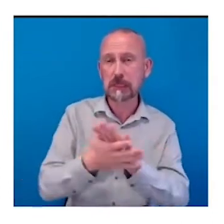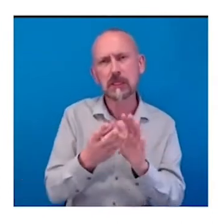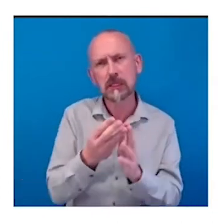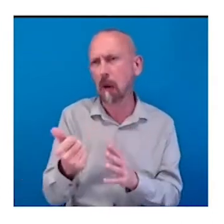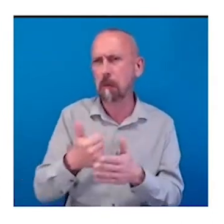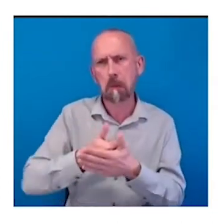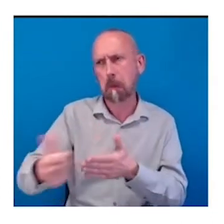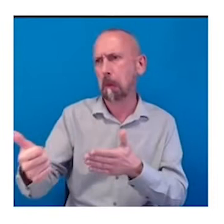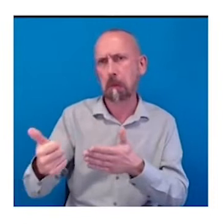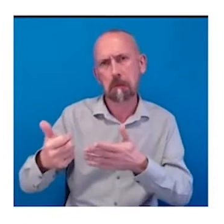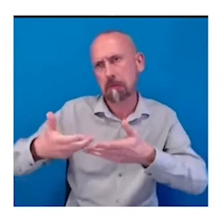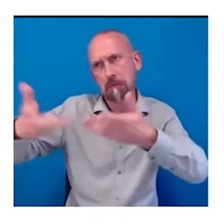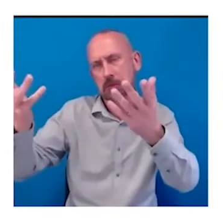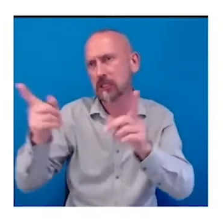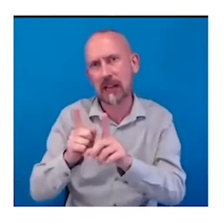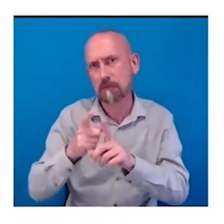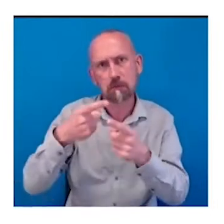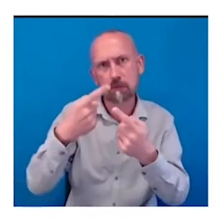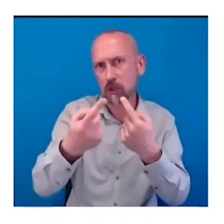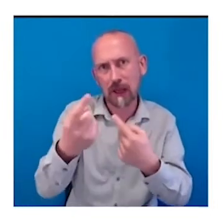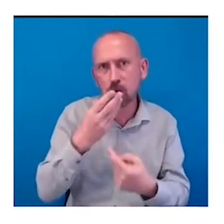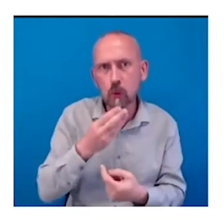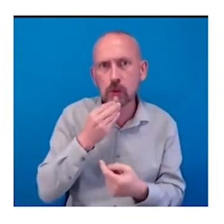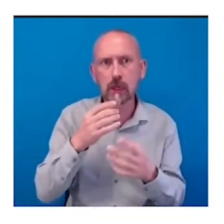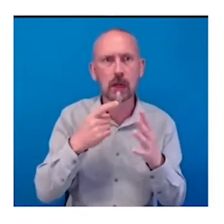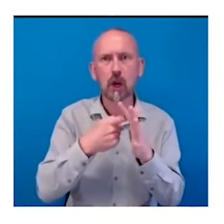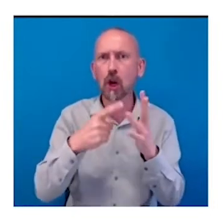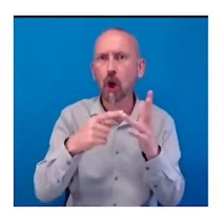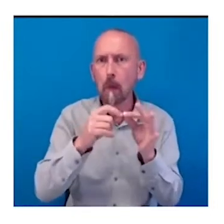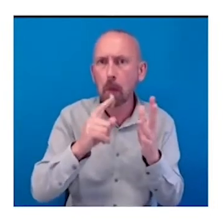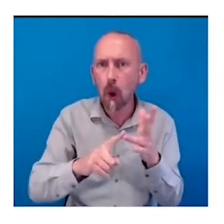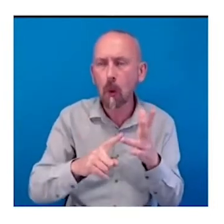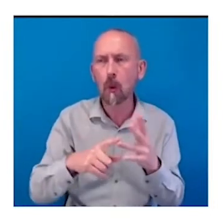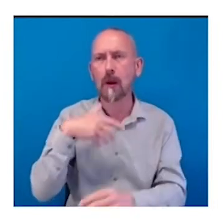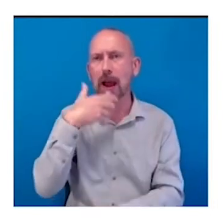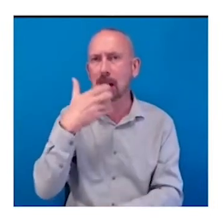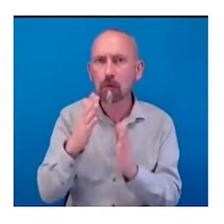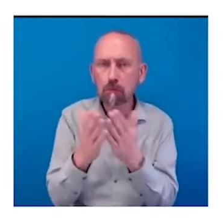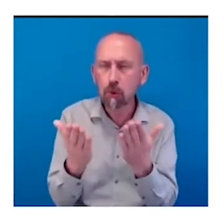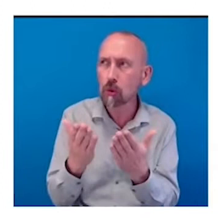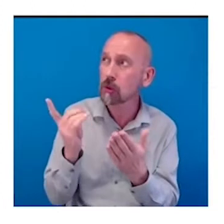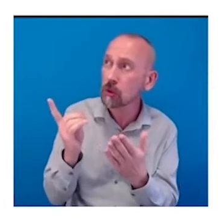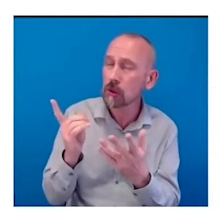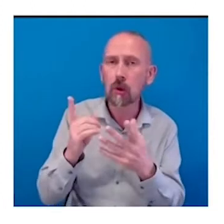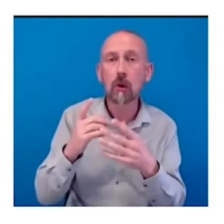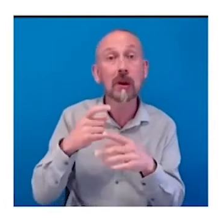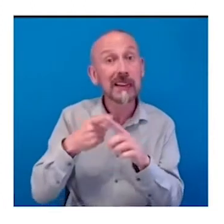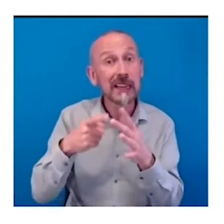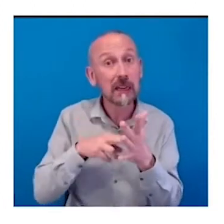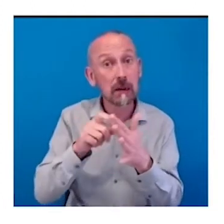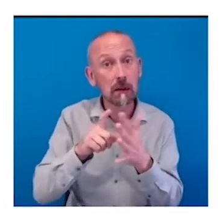that a consumer might use, such as Kobo, Apple Books, Google Books, or Kindle, but also the